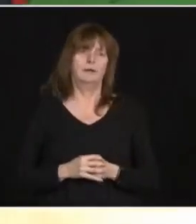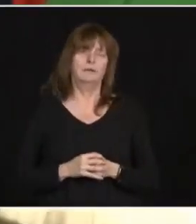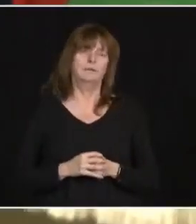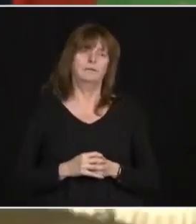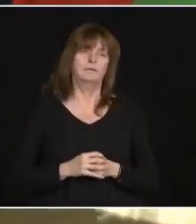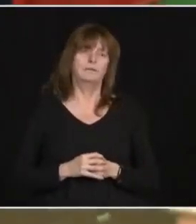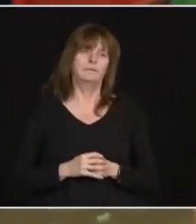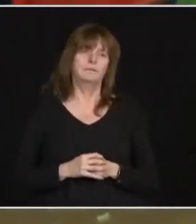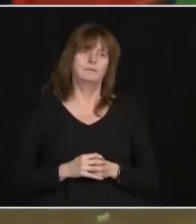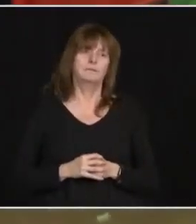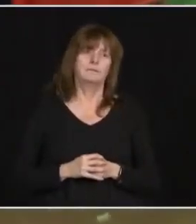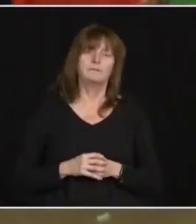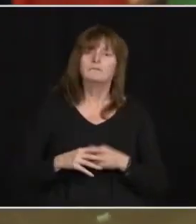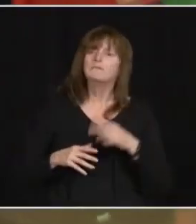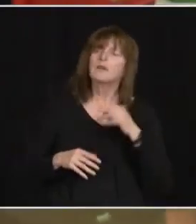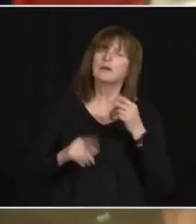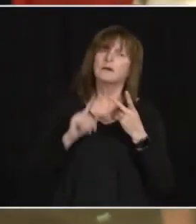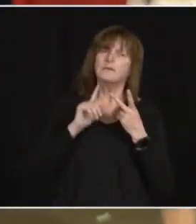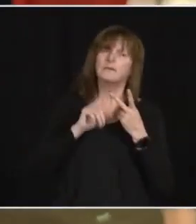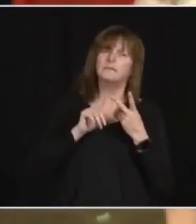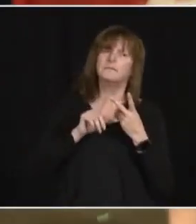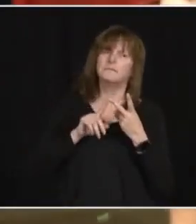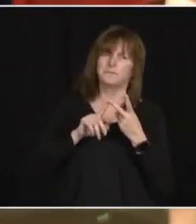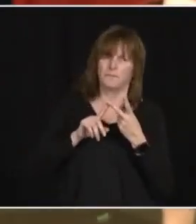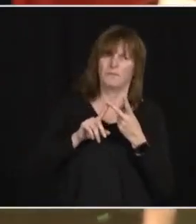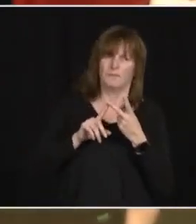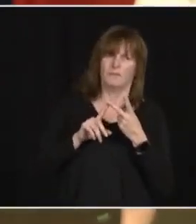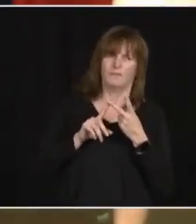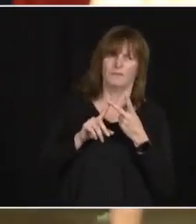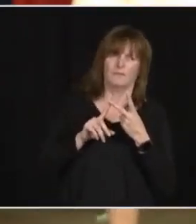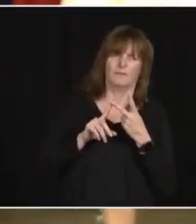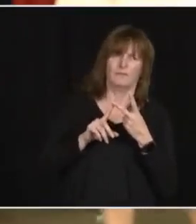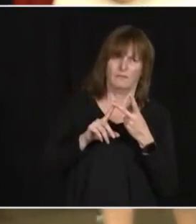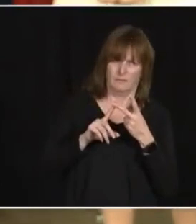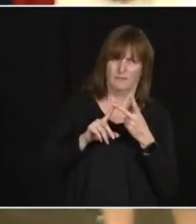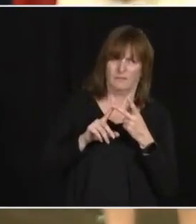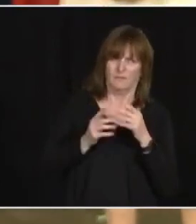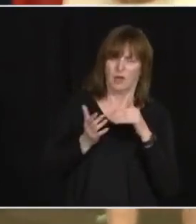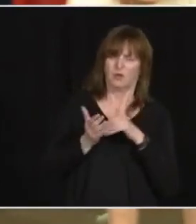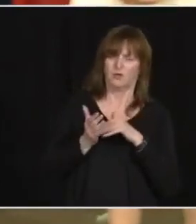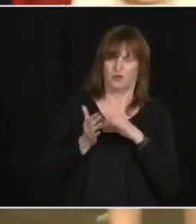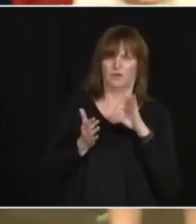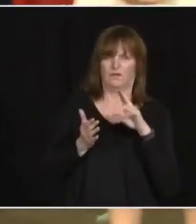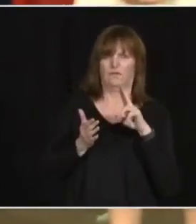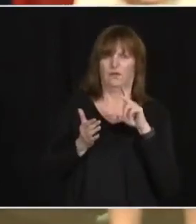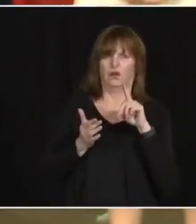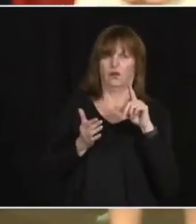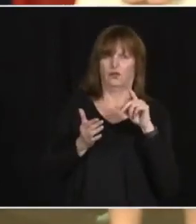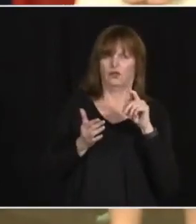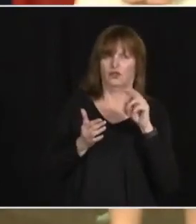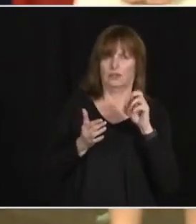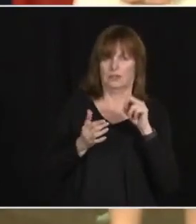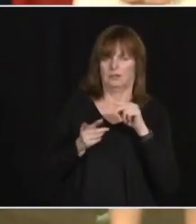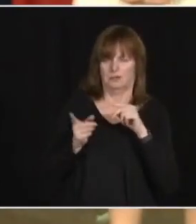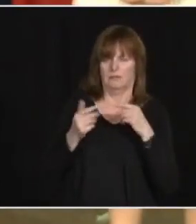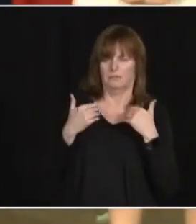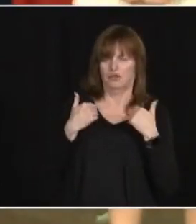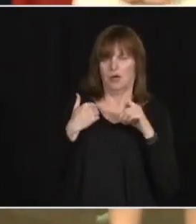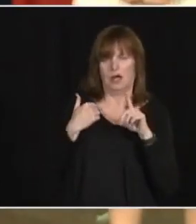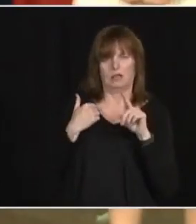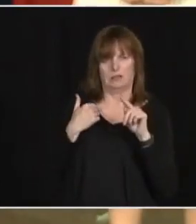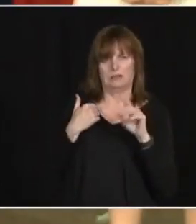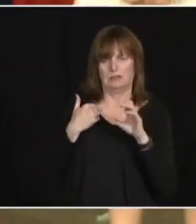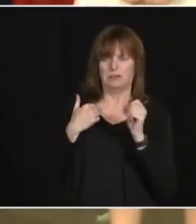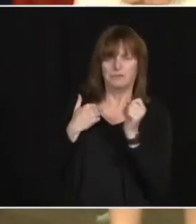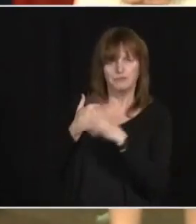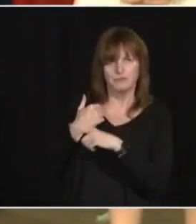Okay, and my follow-up is for Dr. Fullerton. I'm hoping you can clarify the order. It comes into effect next week,